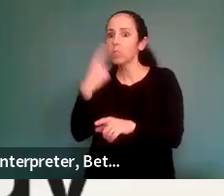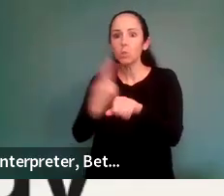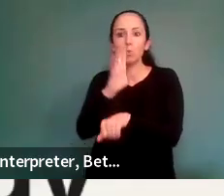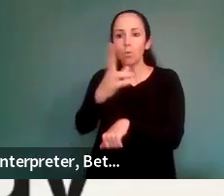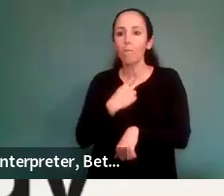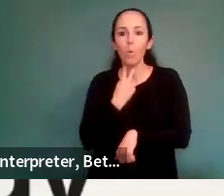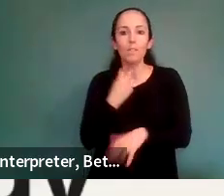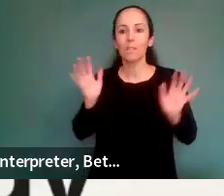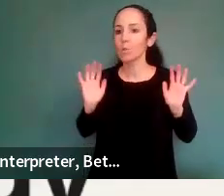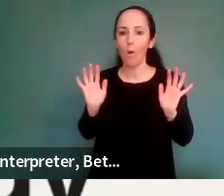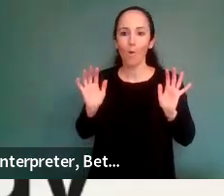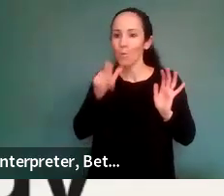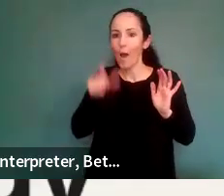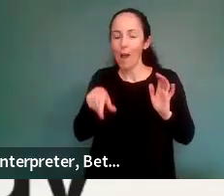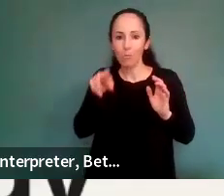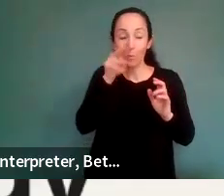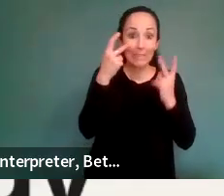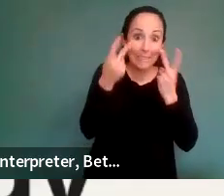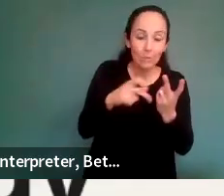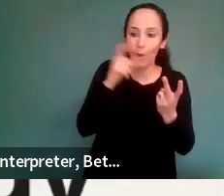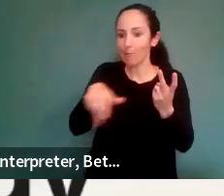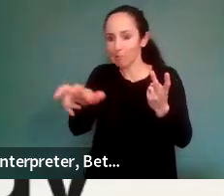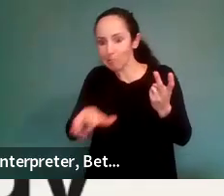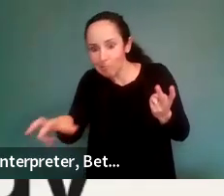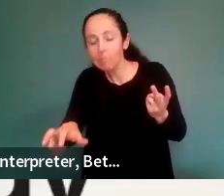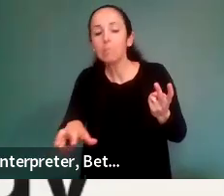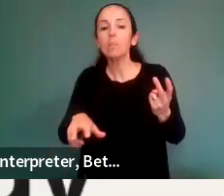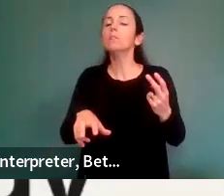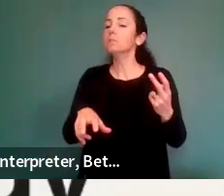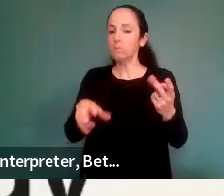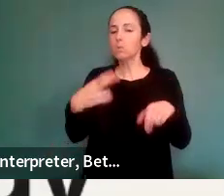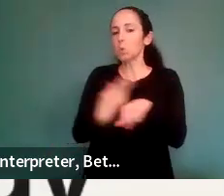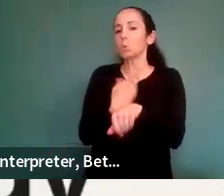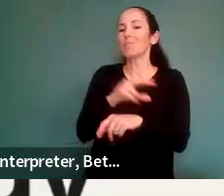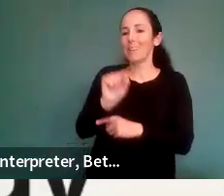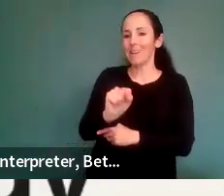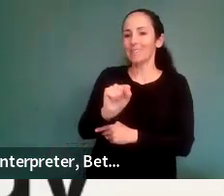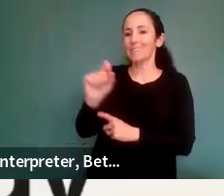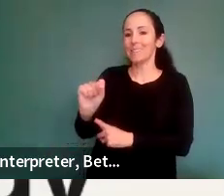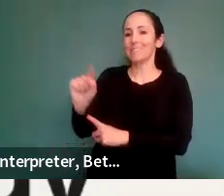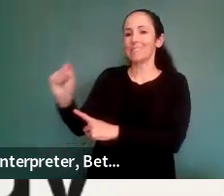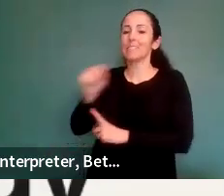you're using that same feature called STT, speech to text.